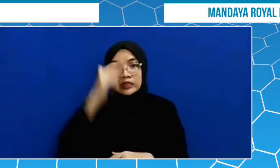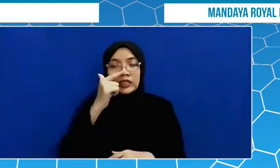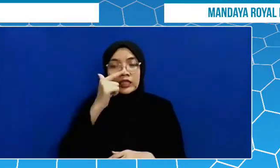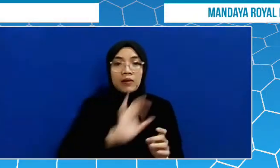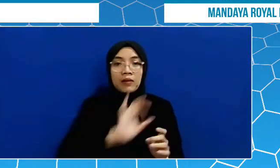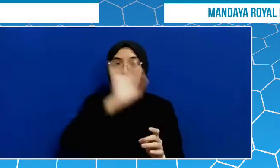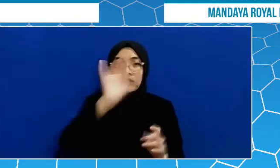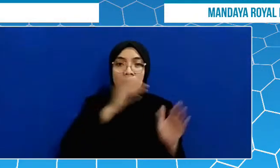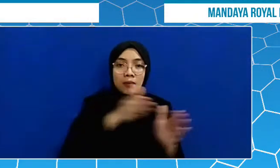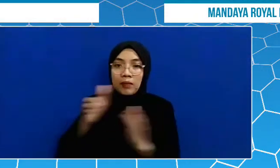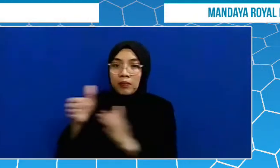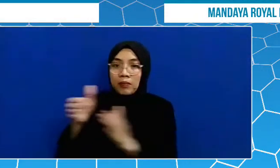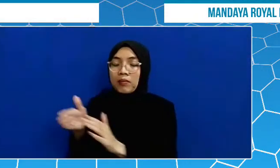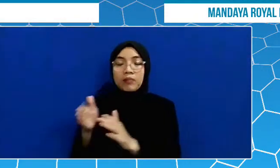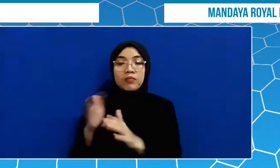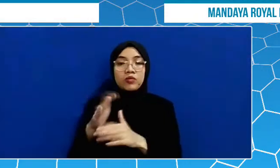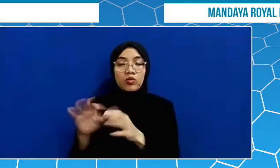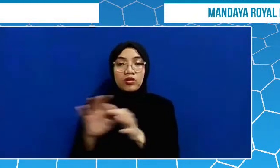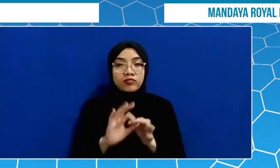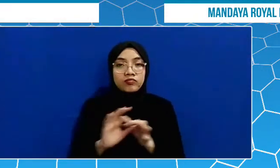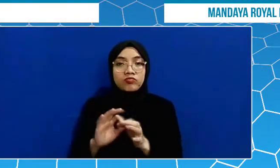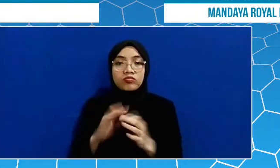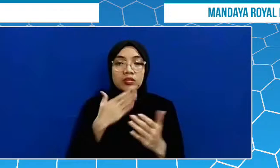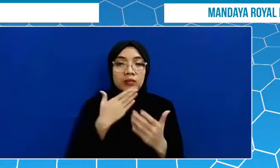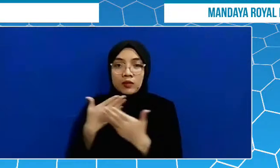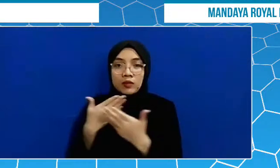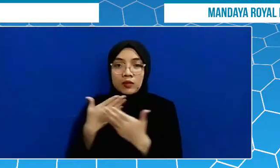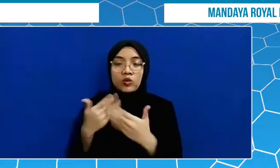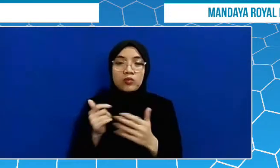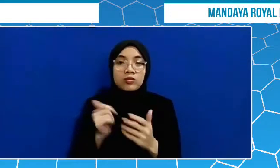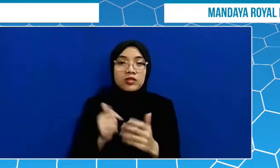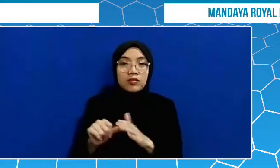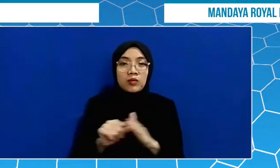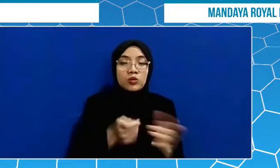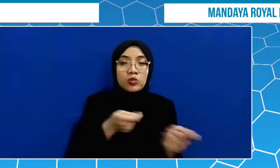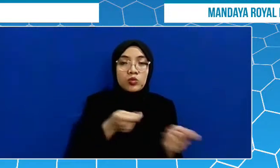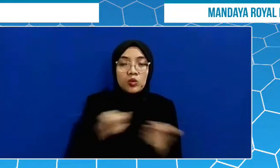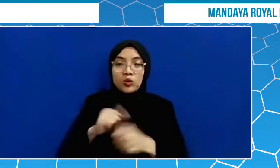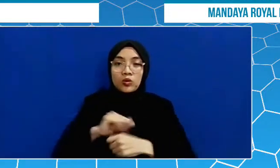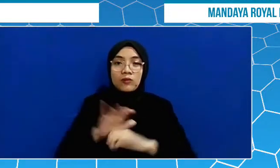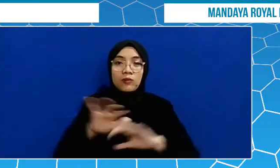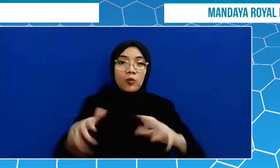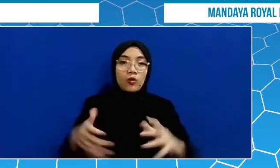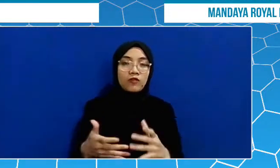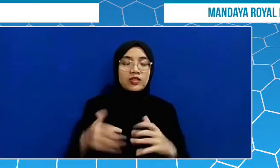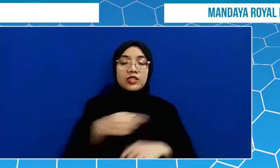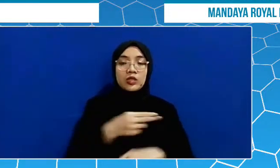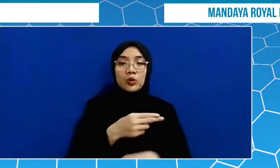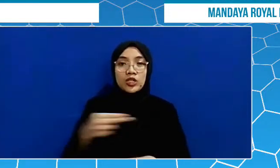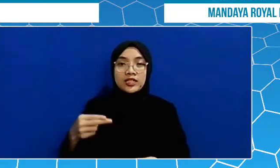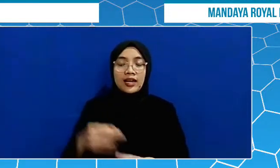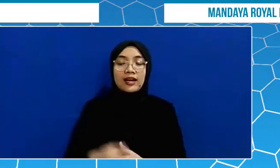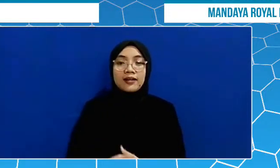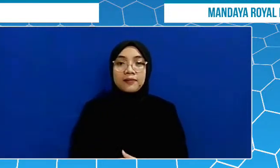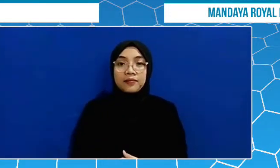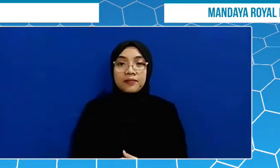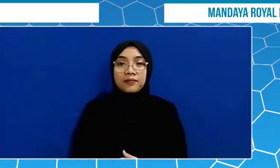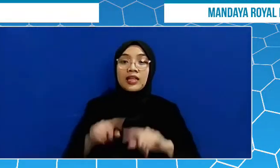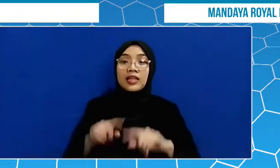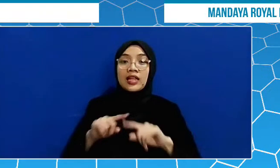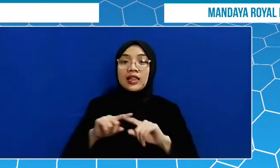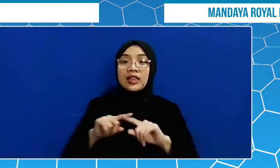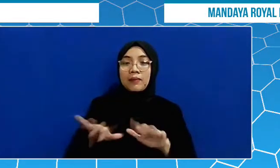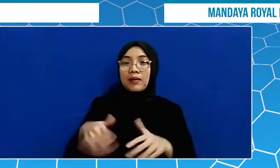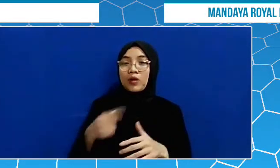embrace the COVID-19 pandemic in Indonesia. Yeah. But how about specifically for